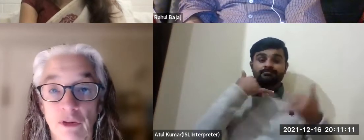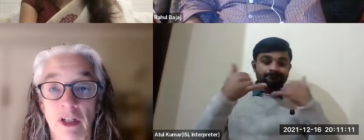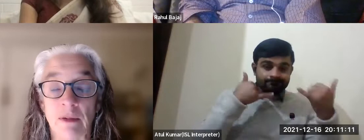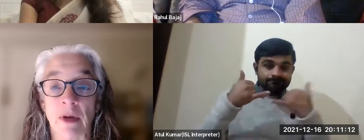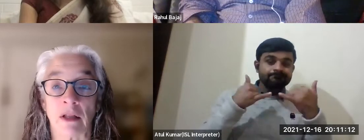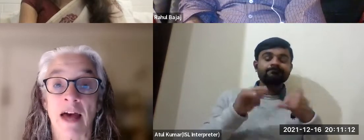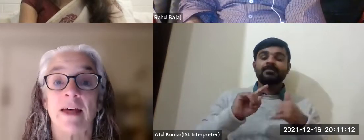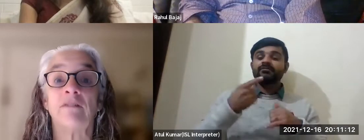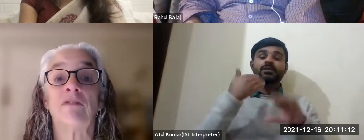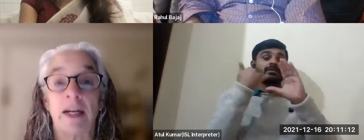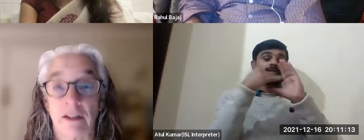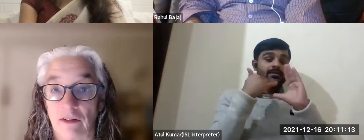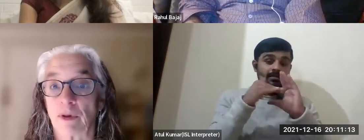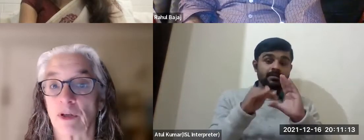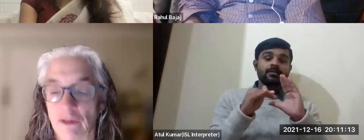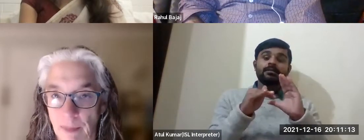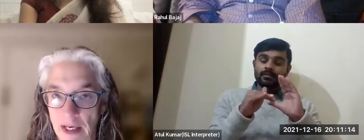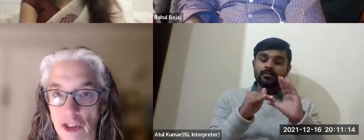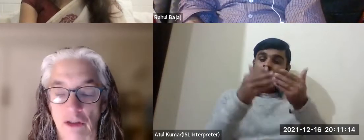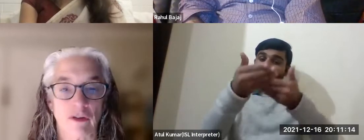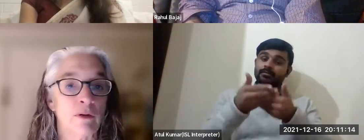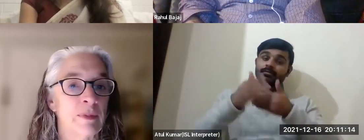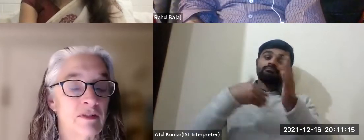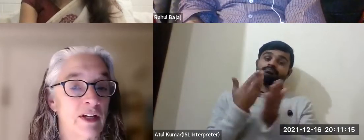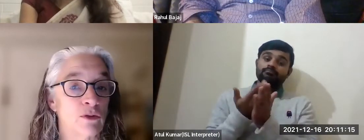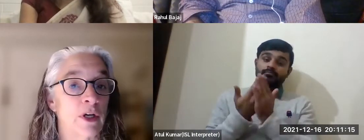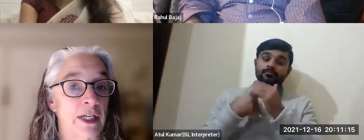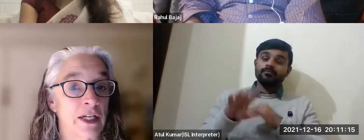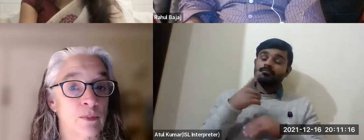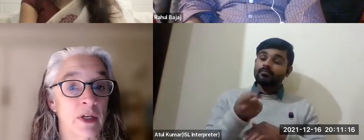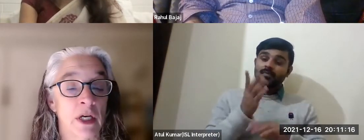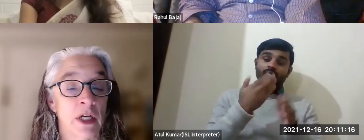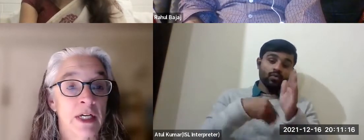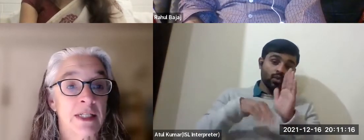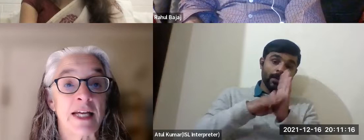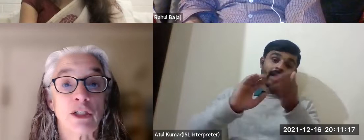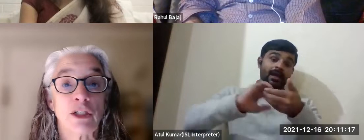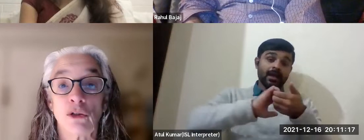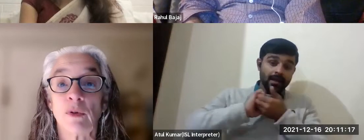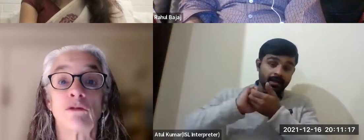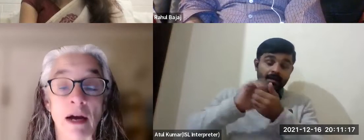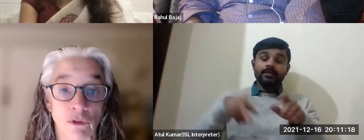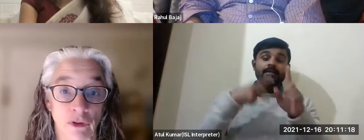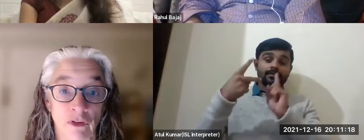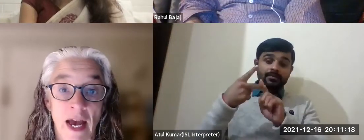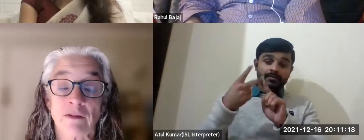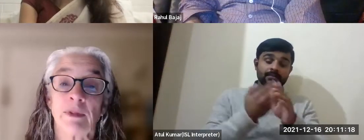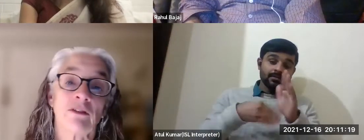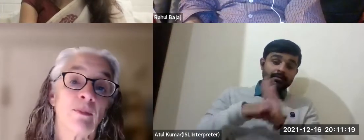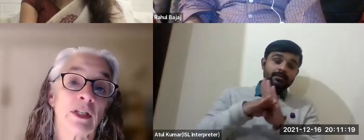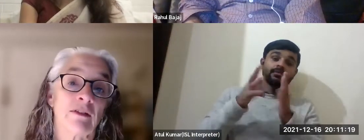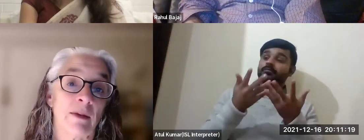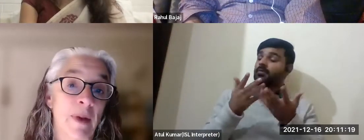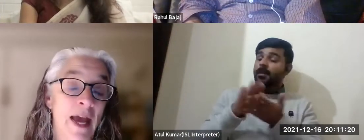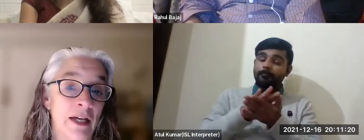doing the first email that invites participation. So that would be stage one, engagement. Stage two is ground rules. Everybody